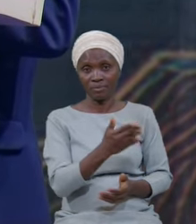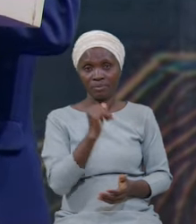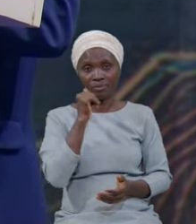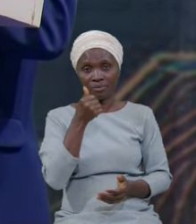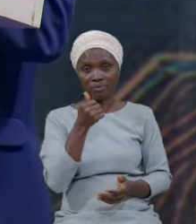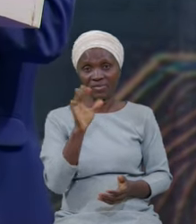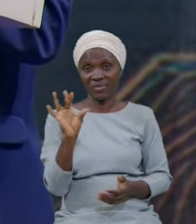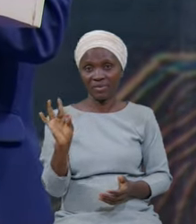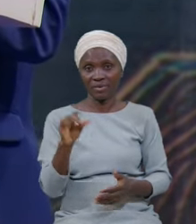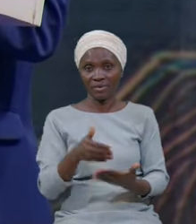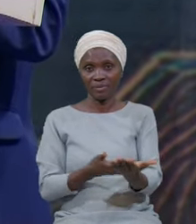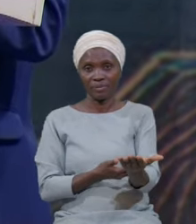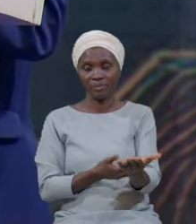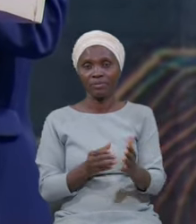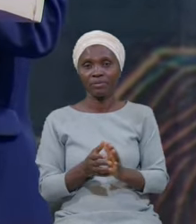a.m.